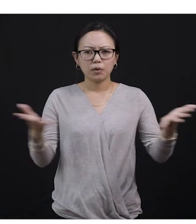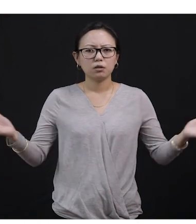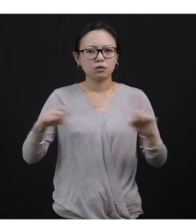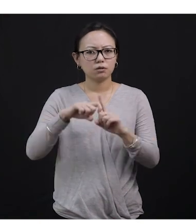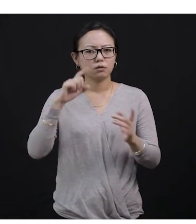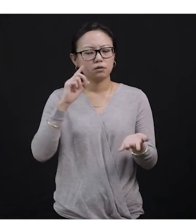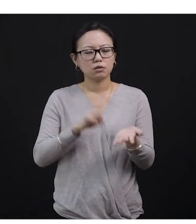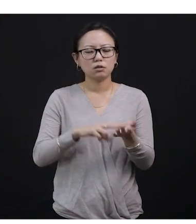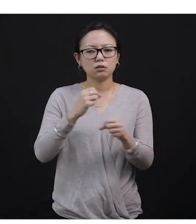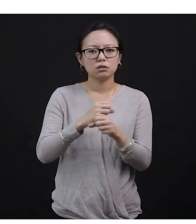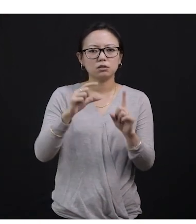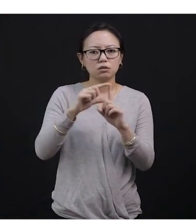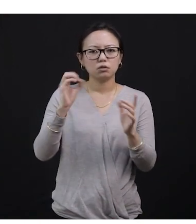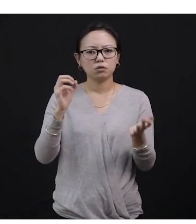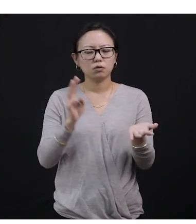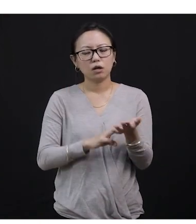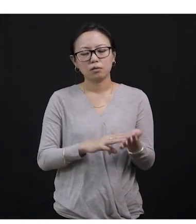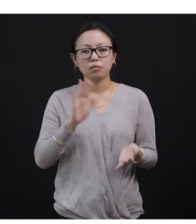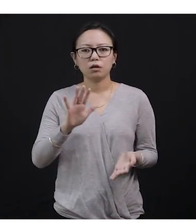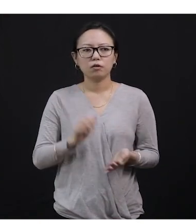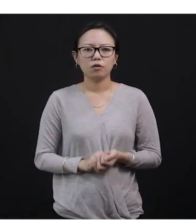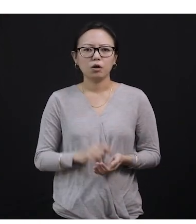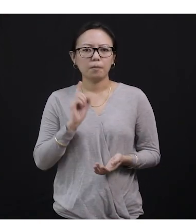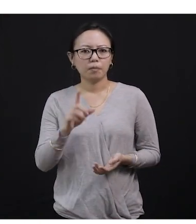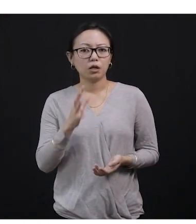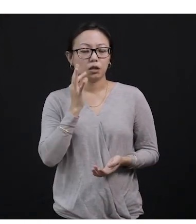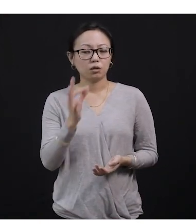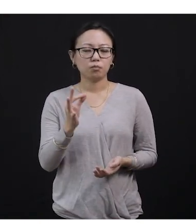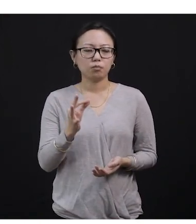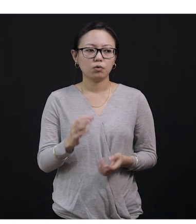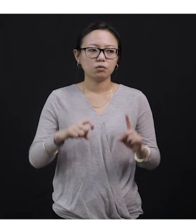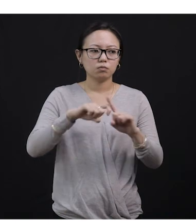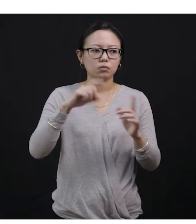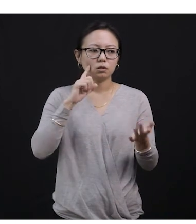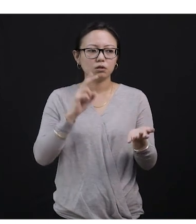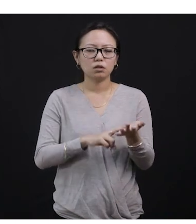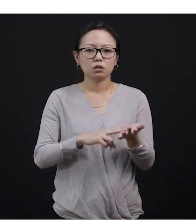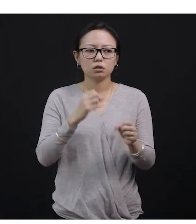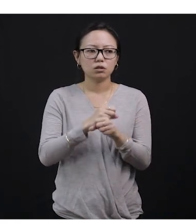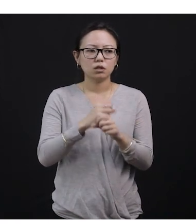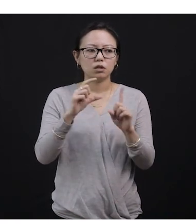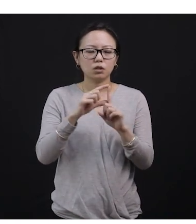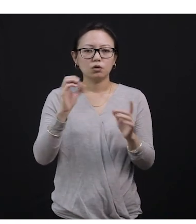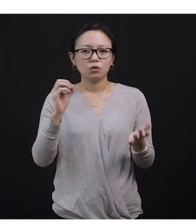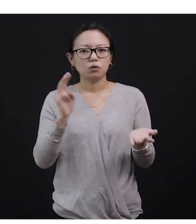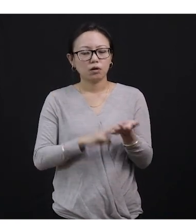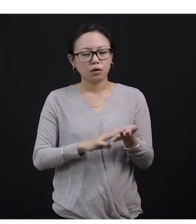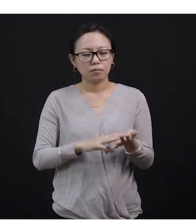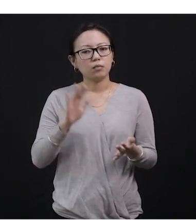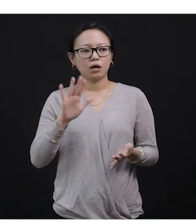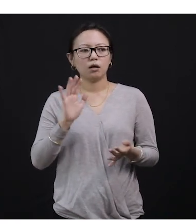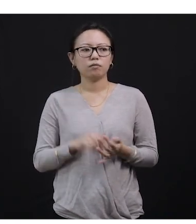kingdoms like Avasti and Kosala. Out of that, Magadha was the most